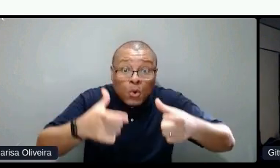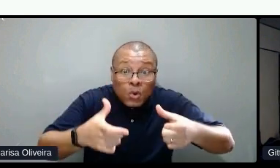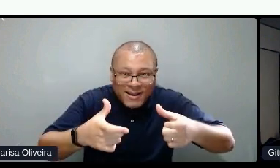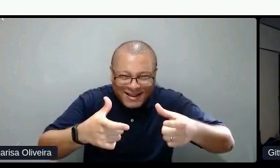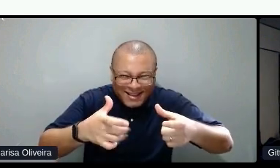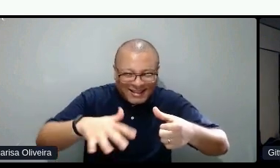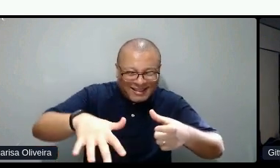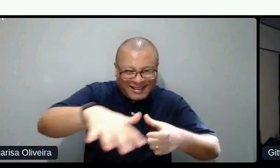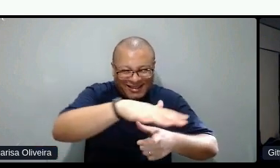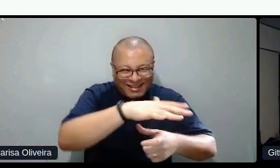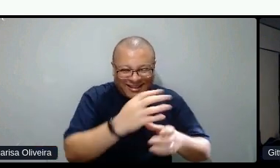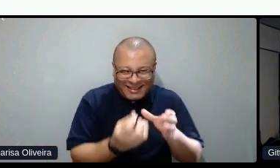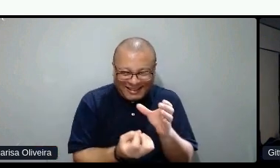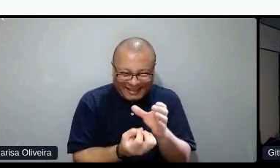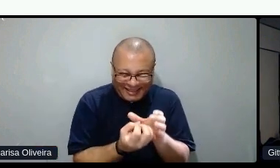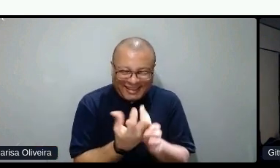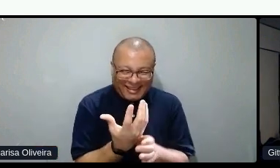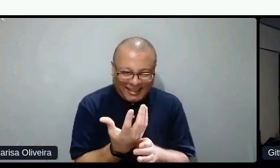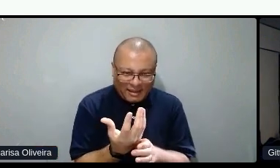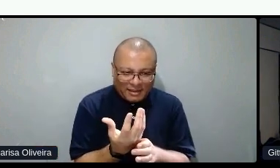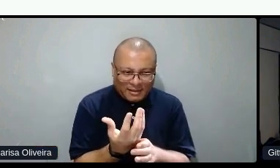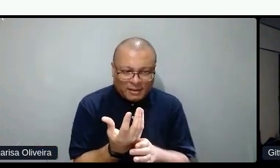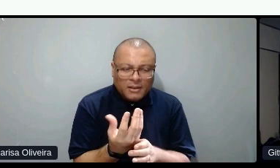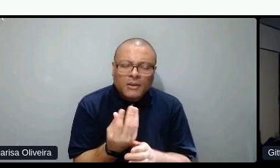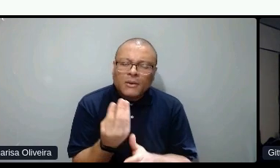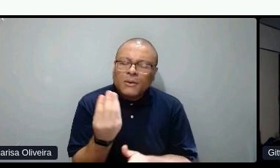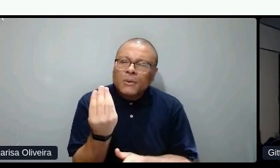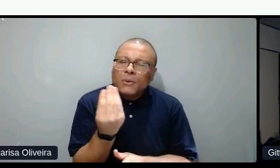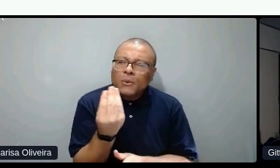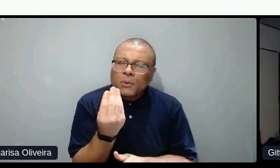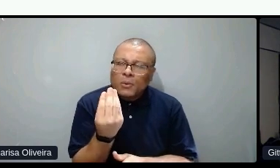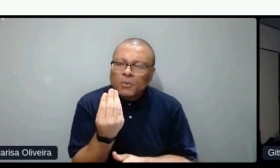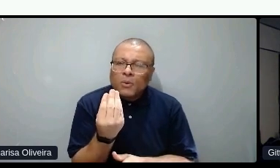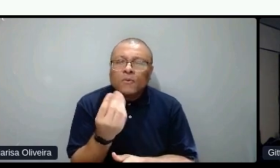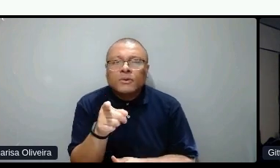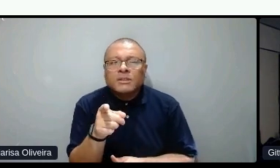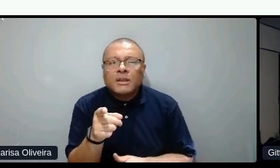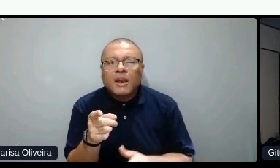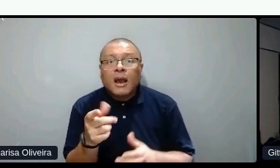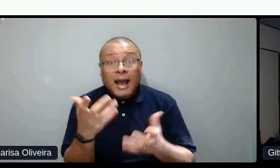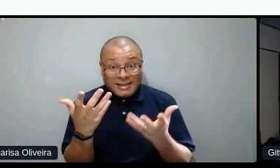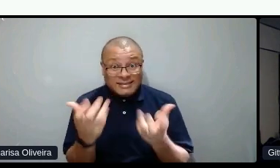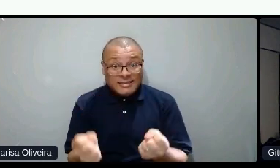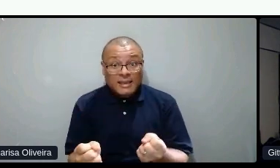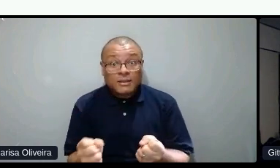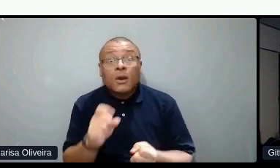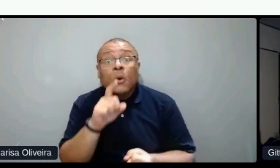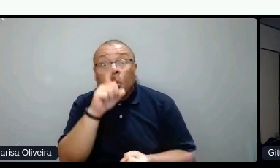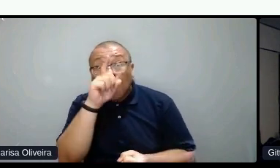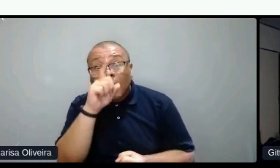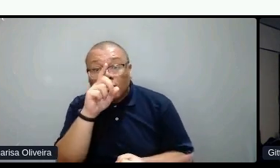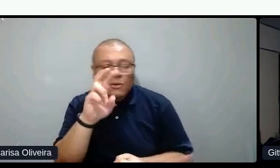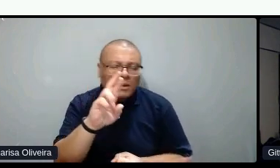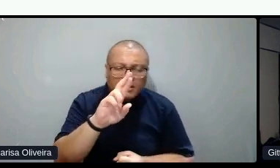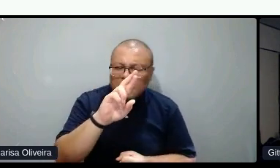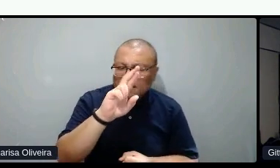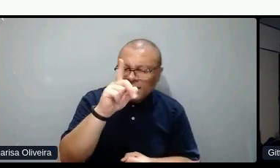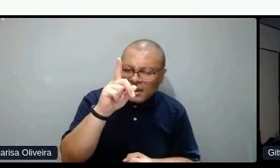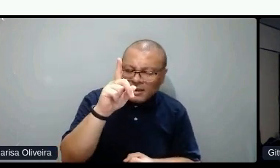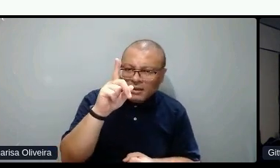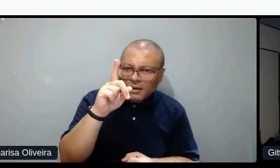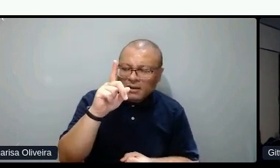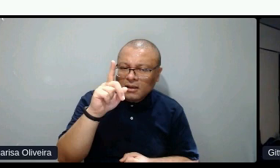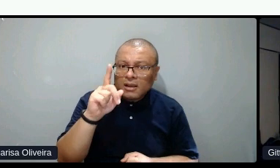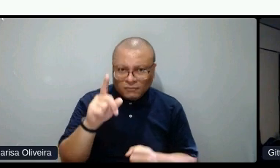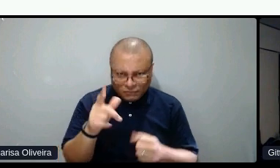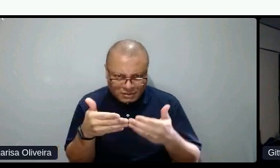domains. What is our attitude to risk and failure? Are we open to failing? Are we